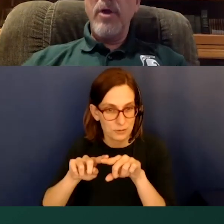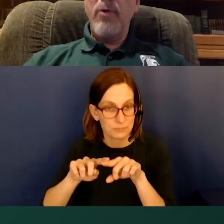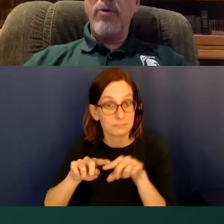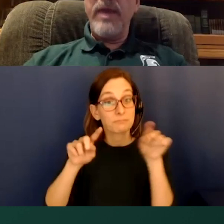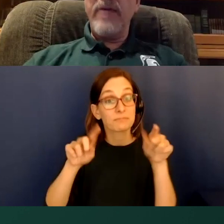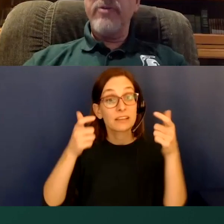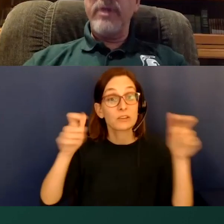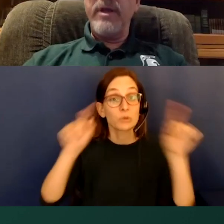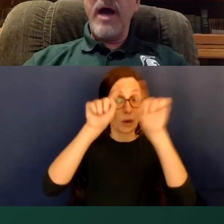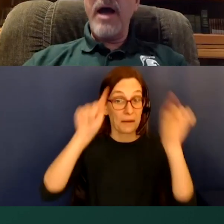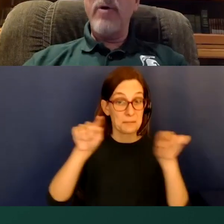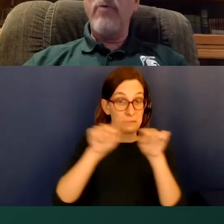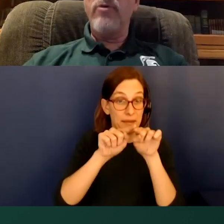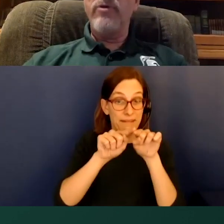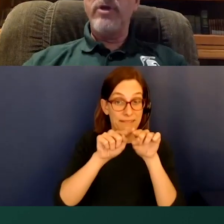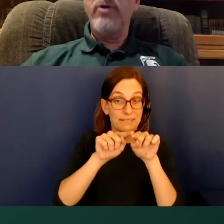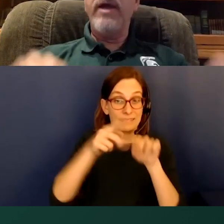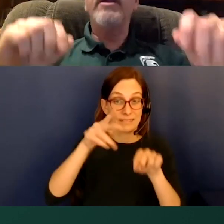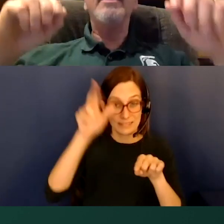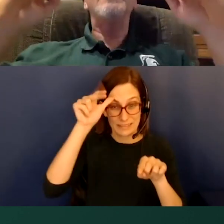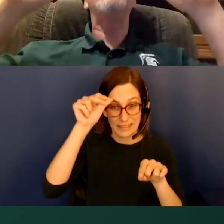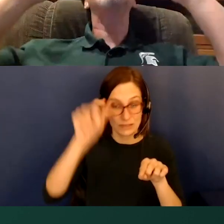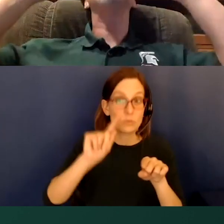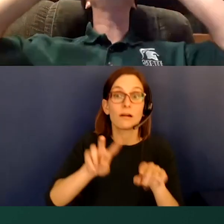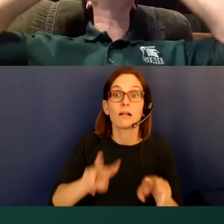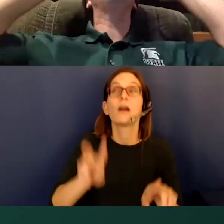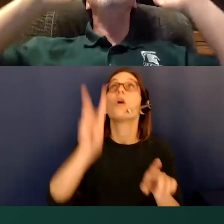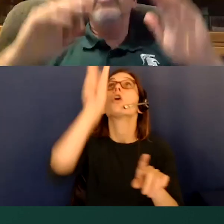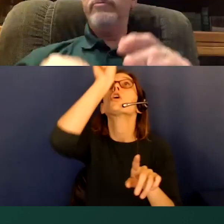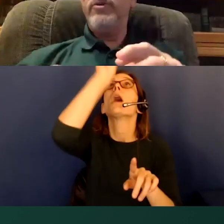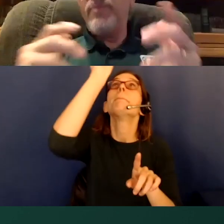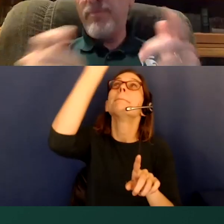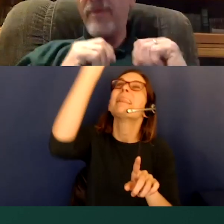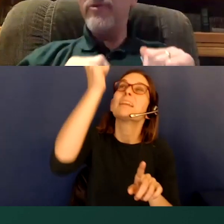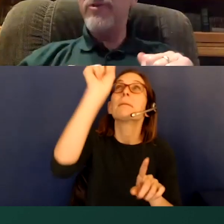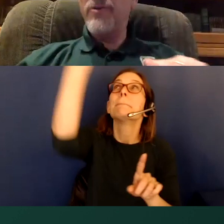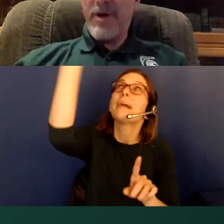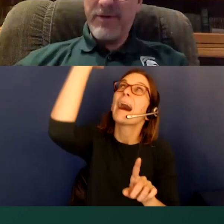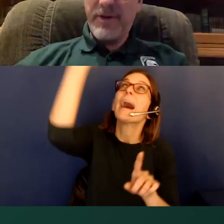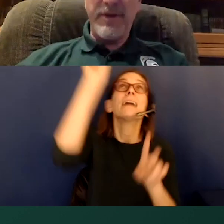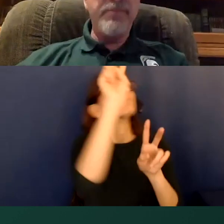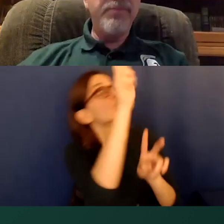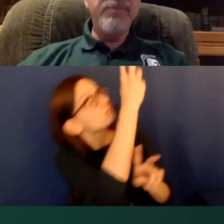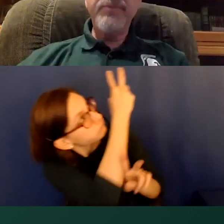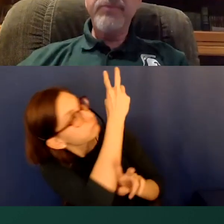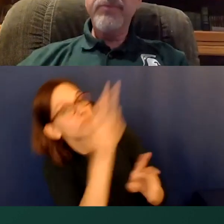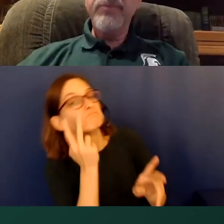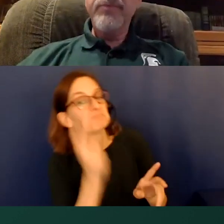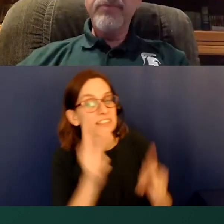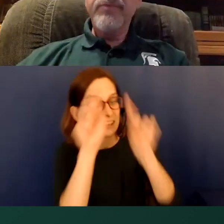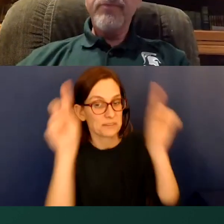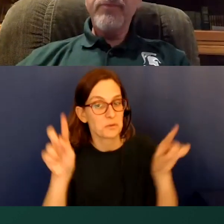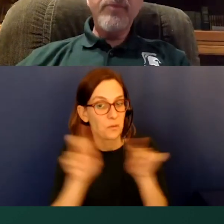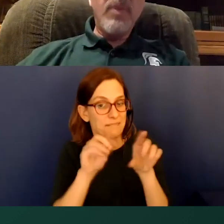Pegasus will be actually high over your head and behind you. You have to turn around to see it.